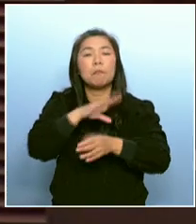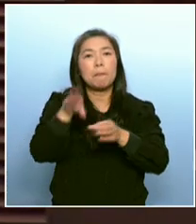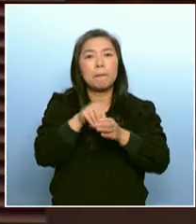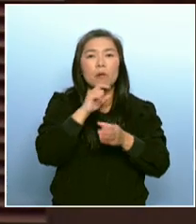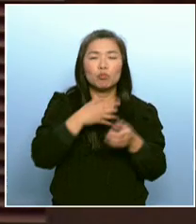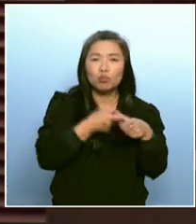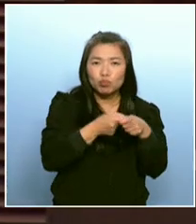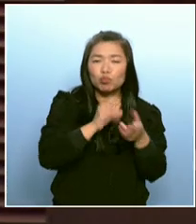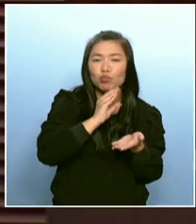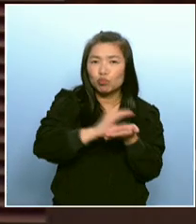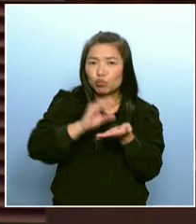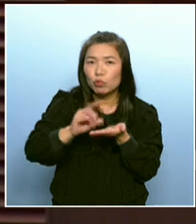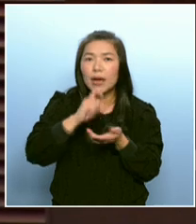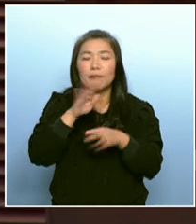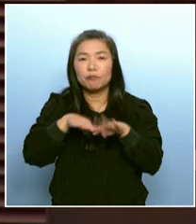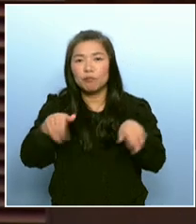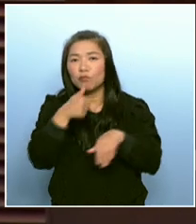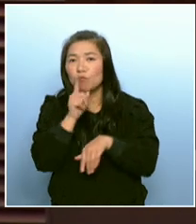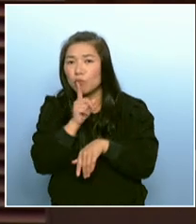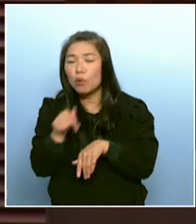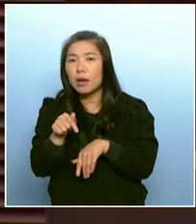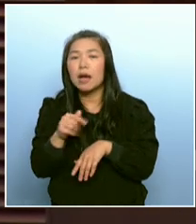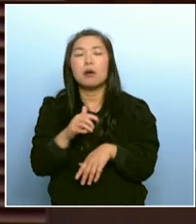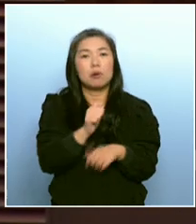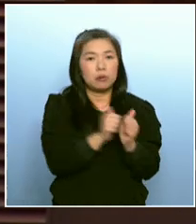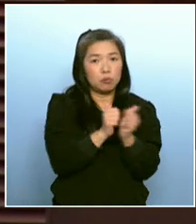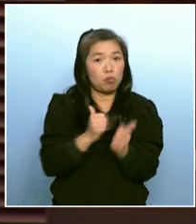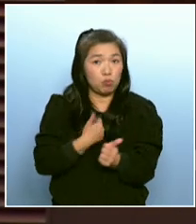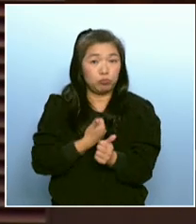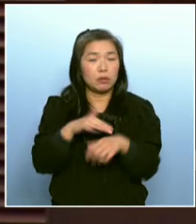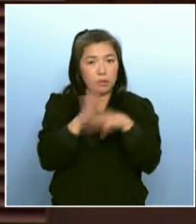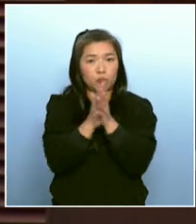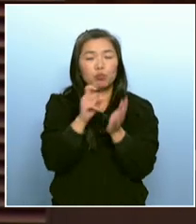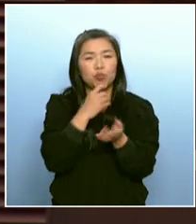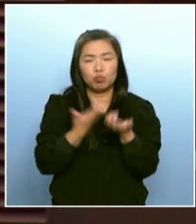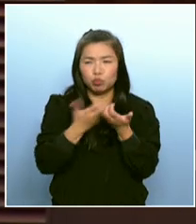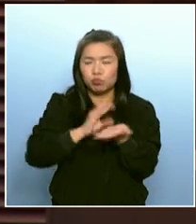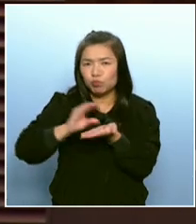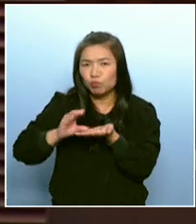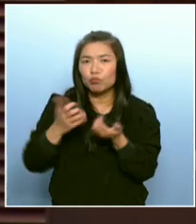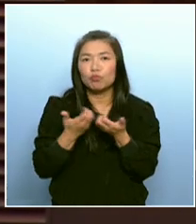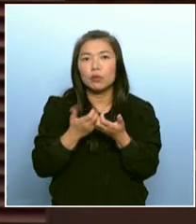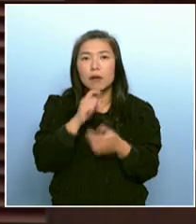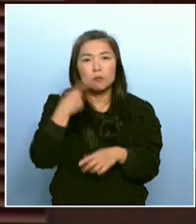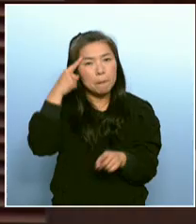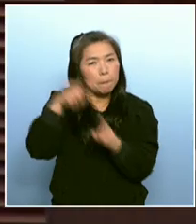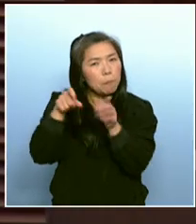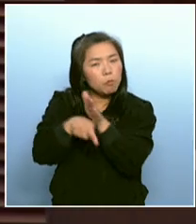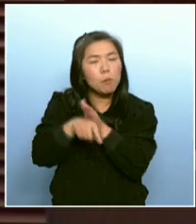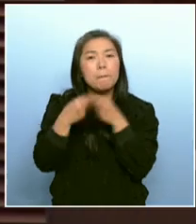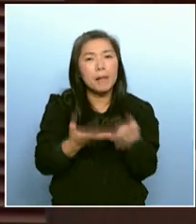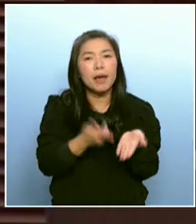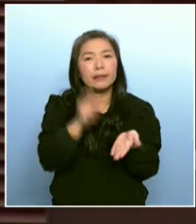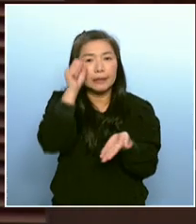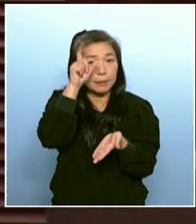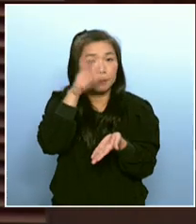launched from 2026-27 onwards to cover, amongst others, the expenditure on training provided by operators to children,